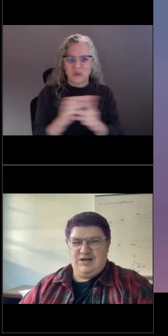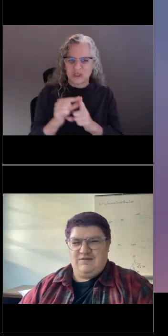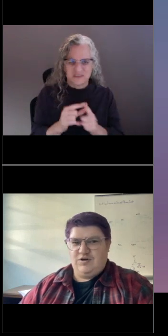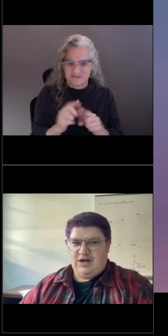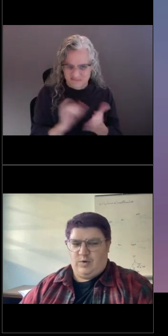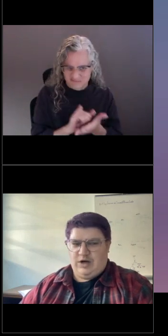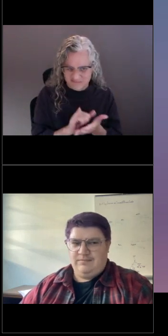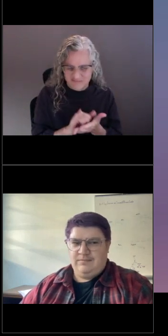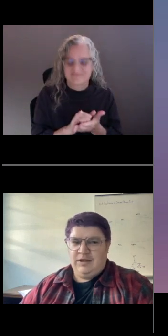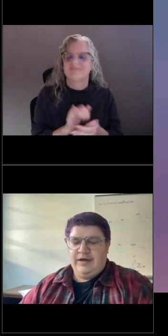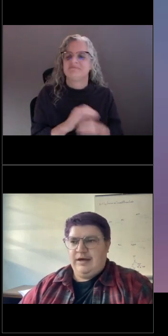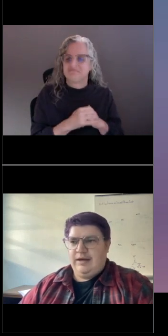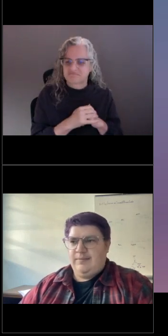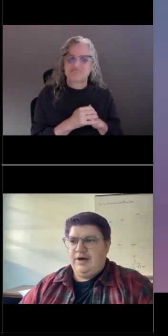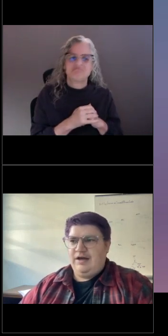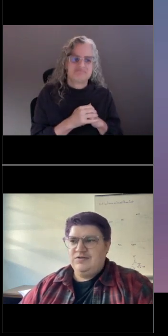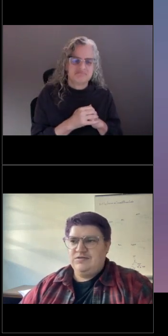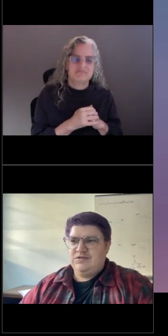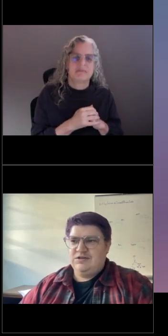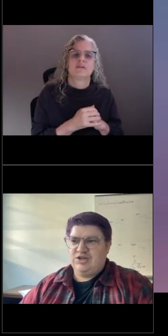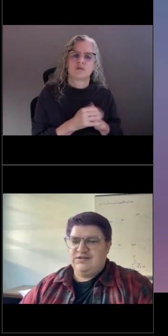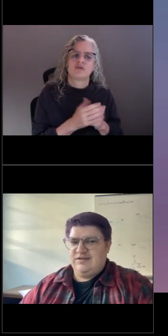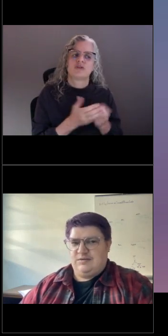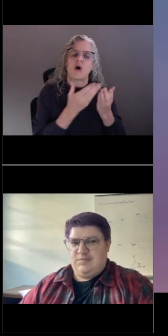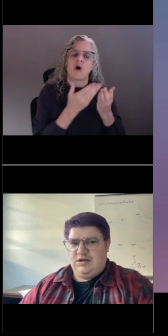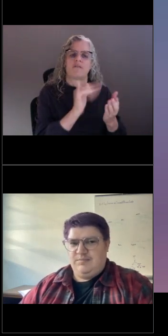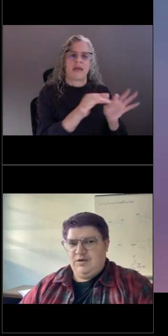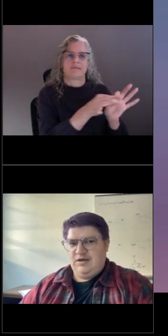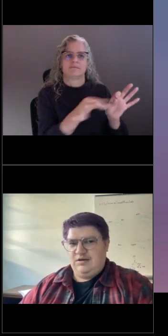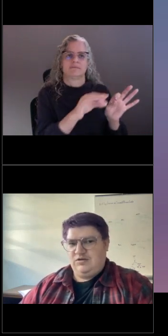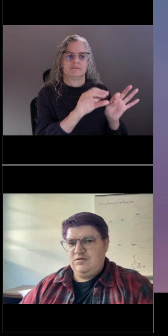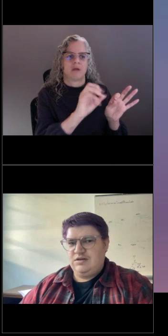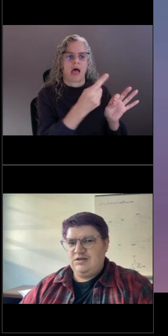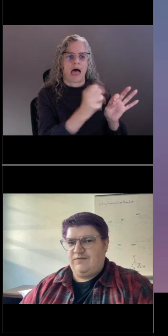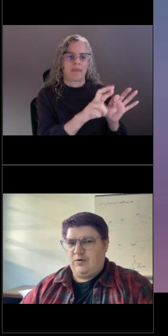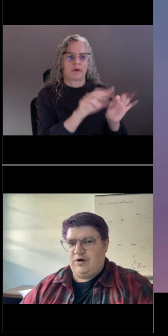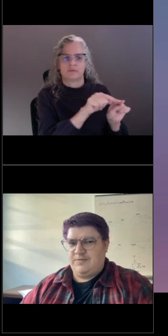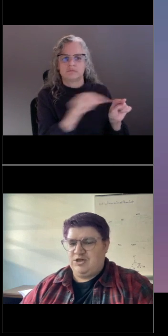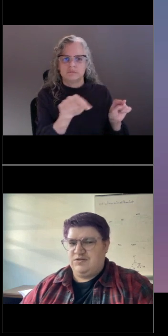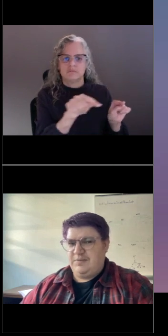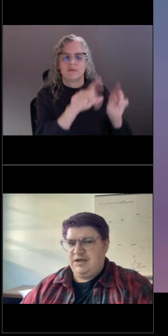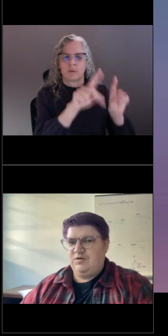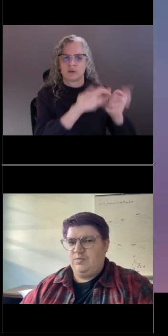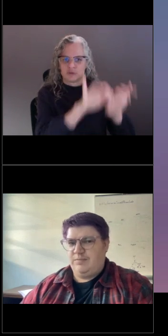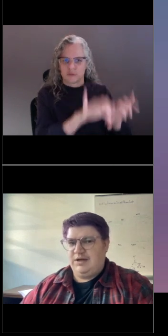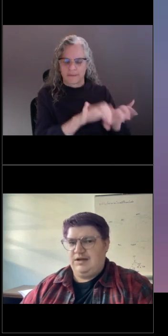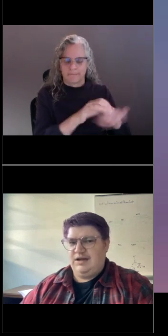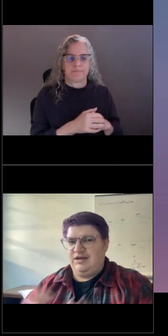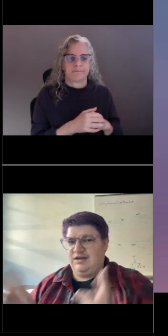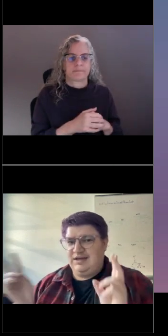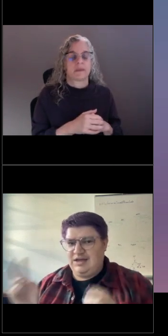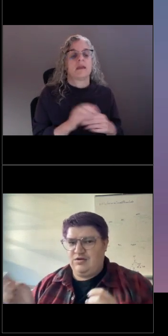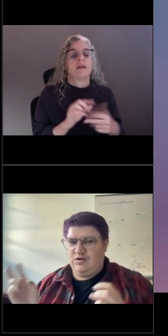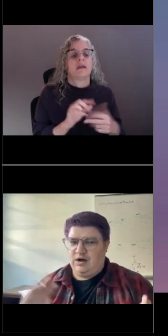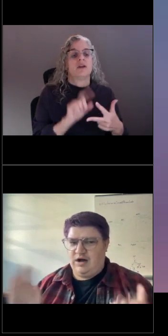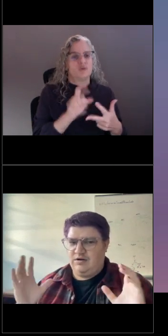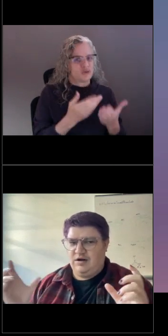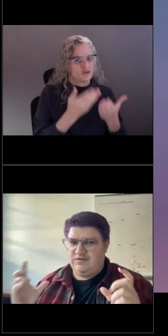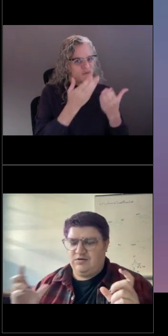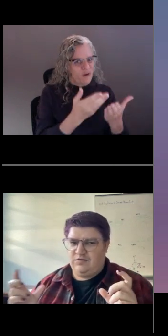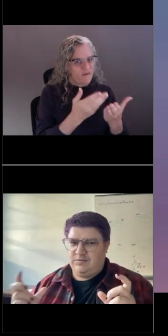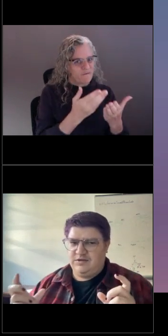option, kind of no matter what. I also suggest, as a minimum, include at least 4 options: man, woman, and then neither